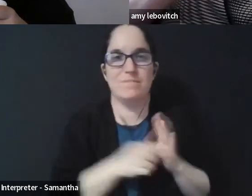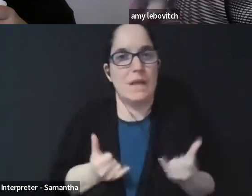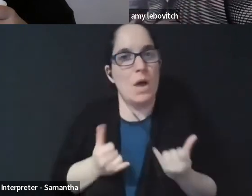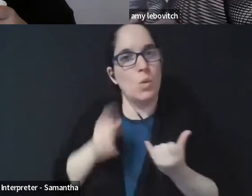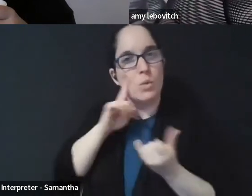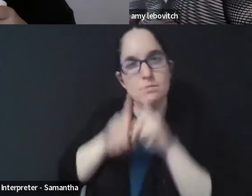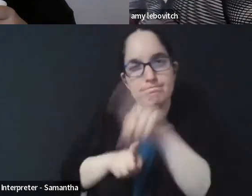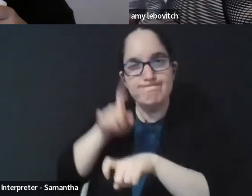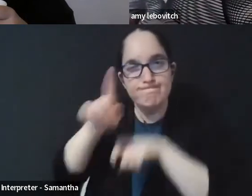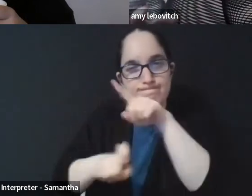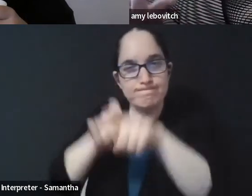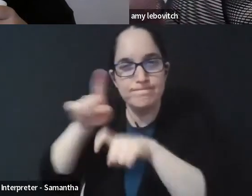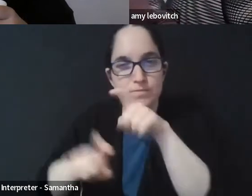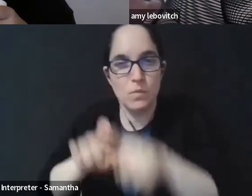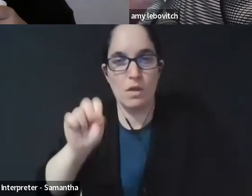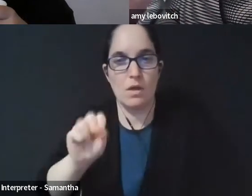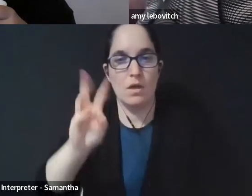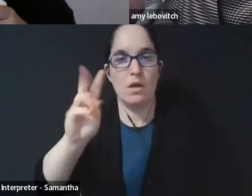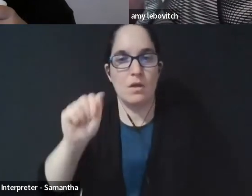Like SWAC has been able to